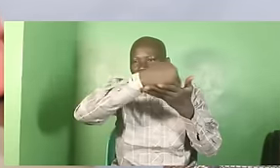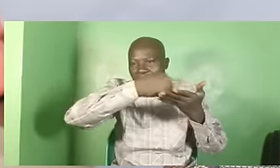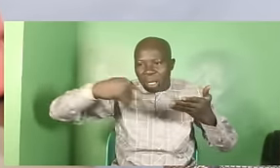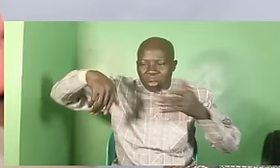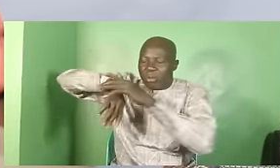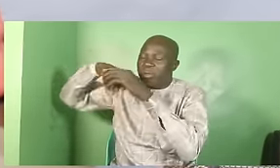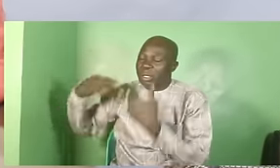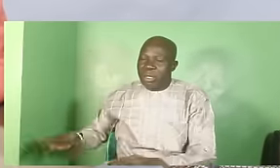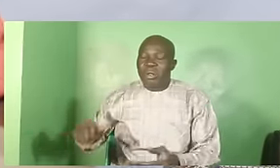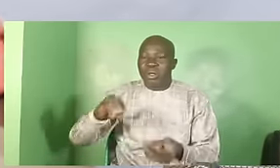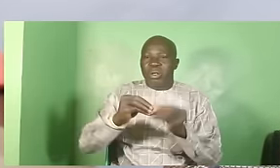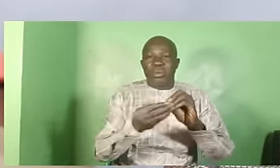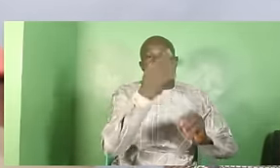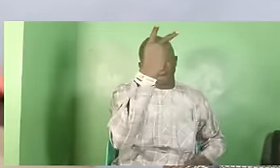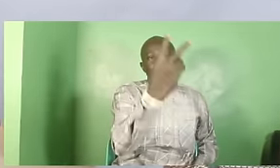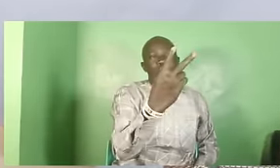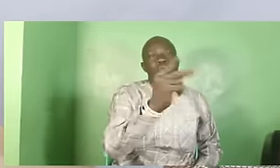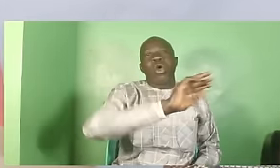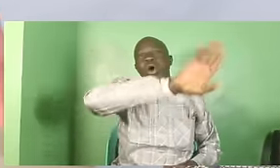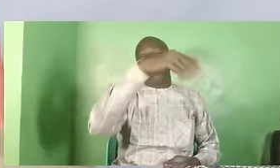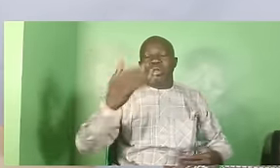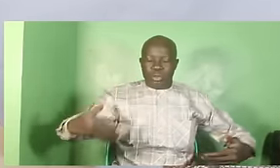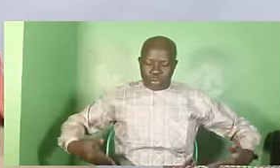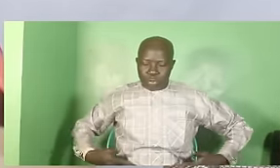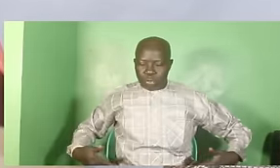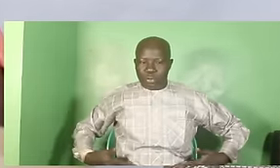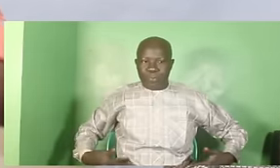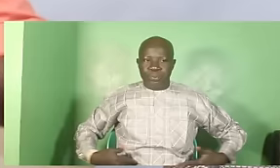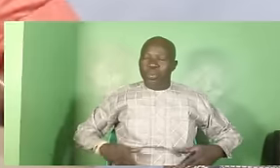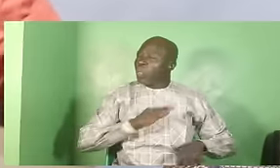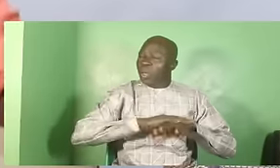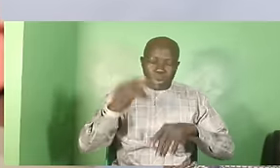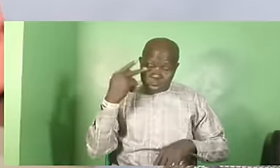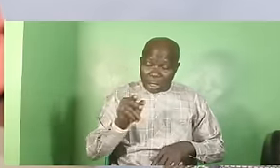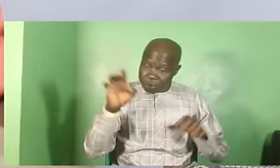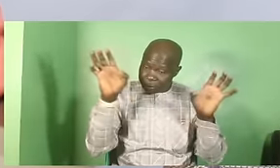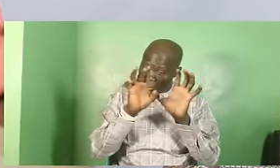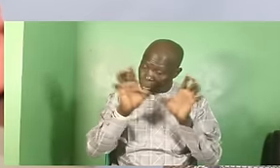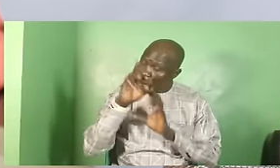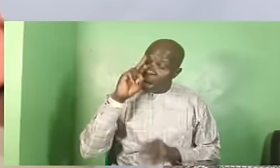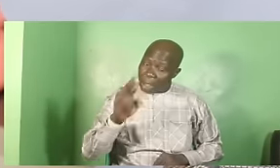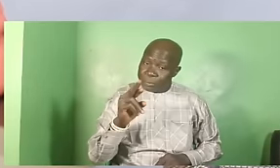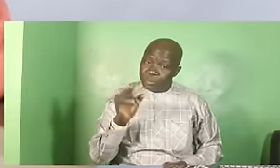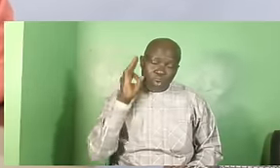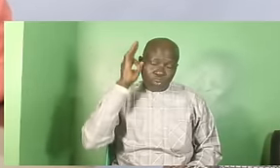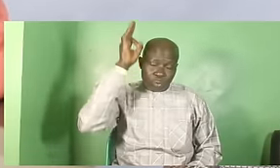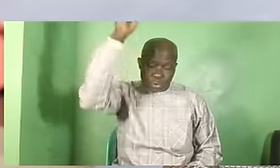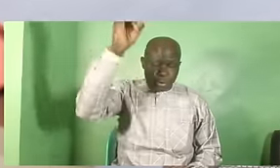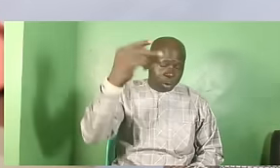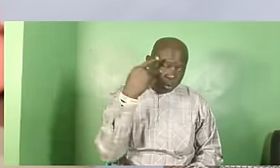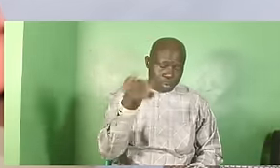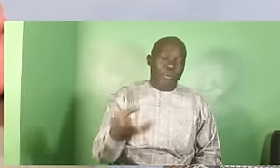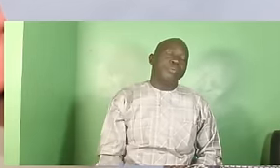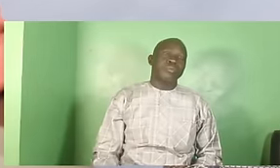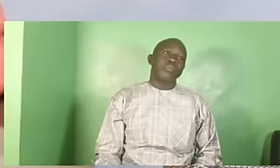Reproach will live their life. Number two. Secondly, all the youth. Don't look at your condition. Look at